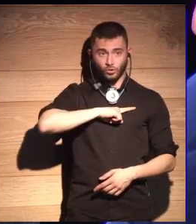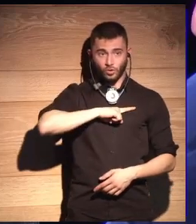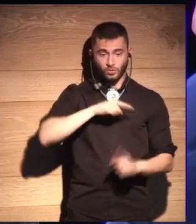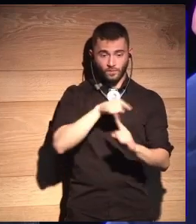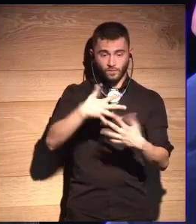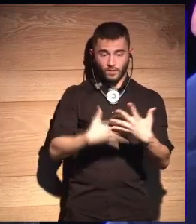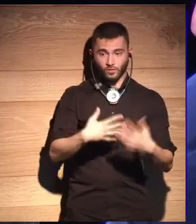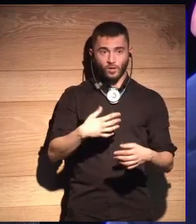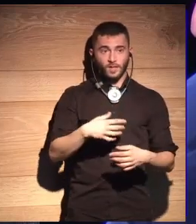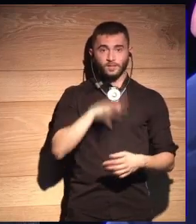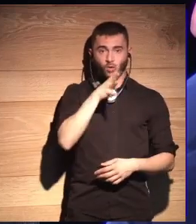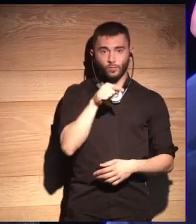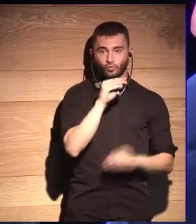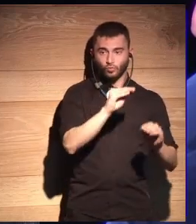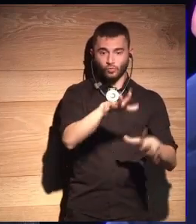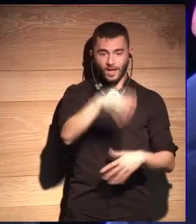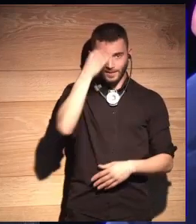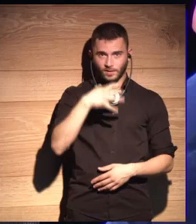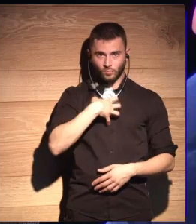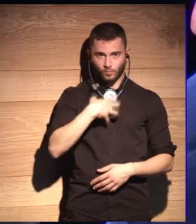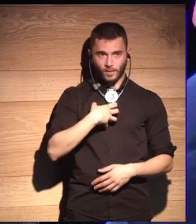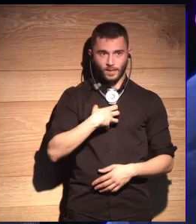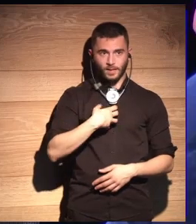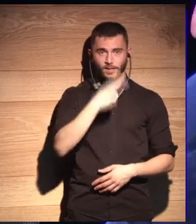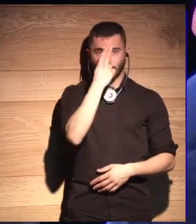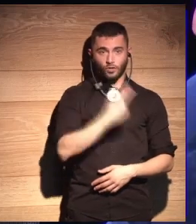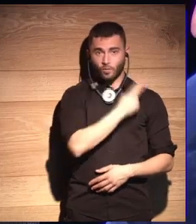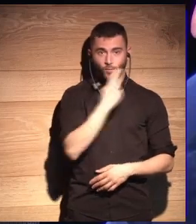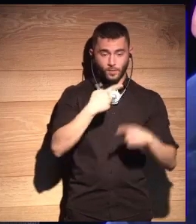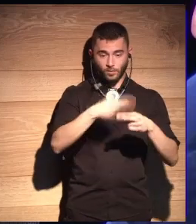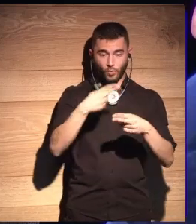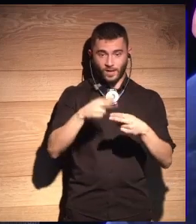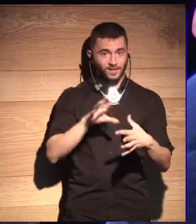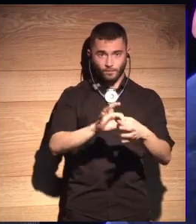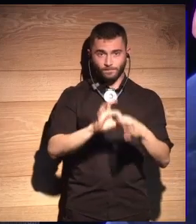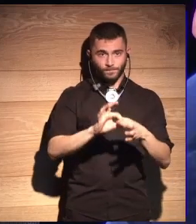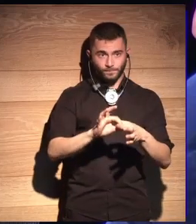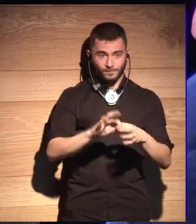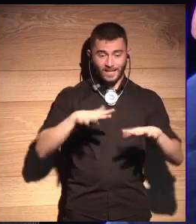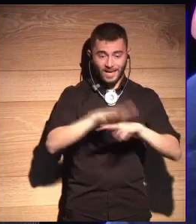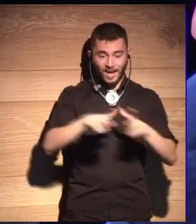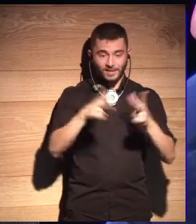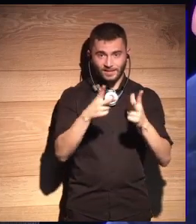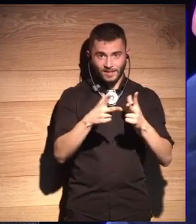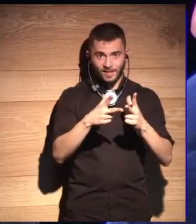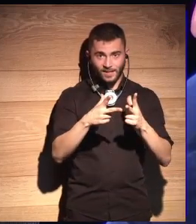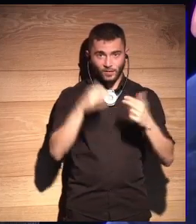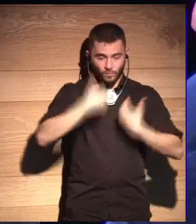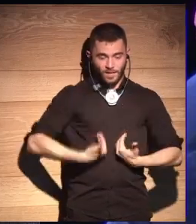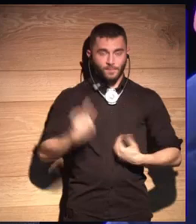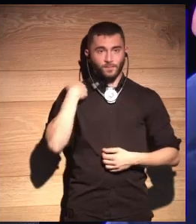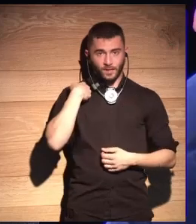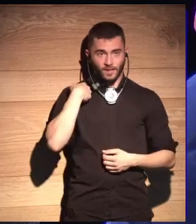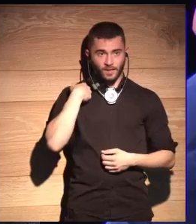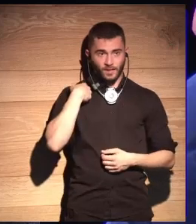come closer to the rational and look for some compromise, which is part of the reason for being of